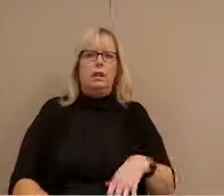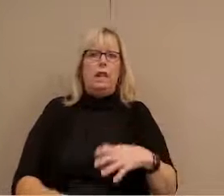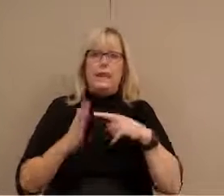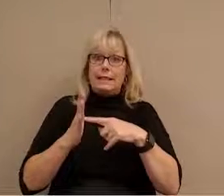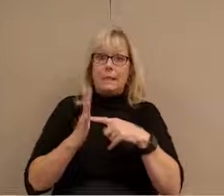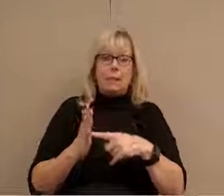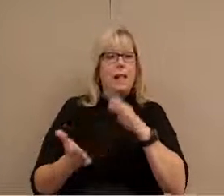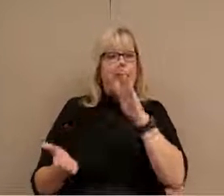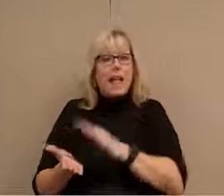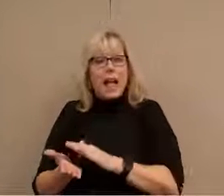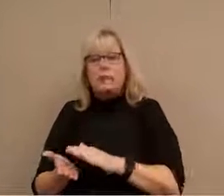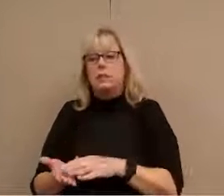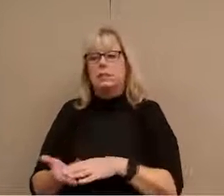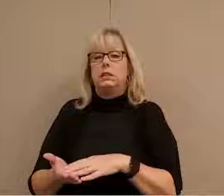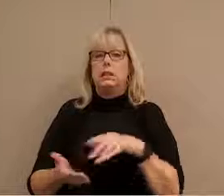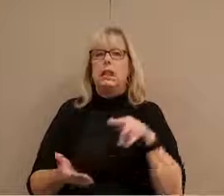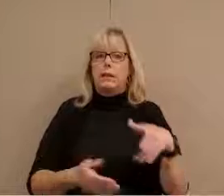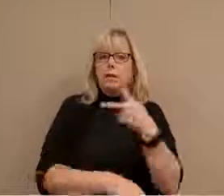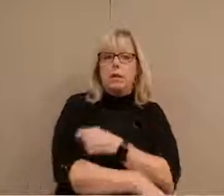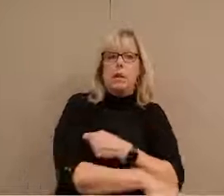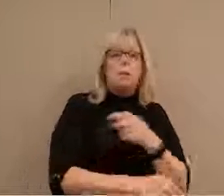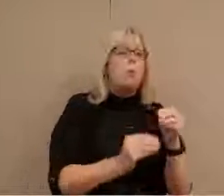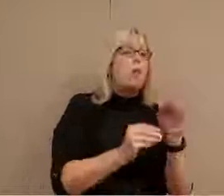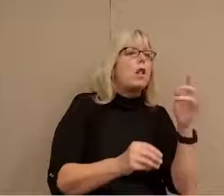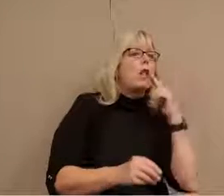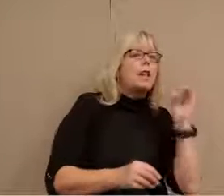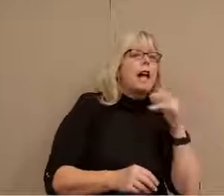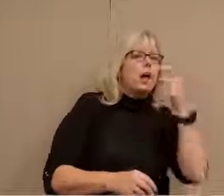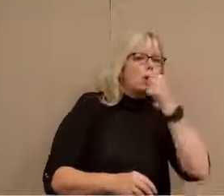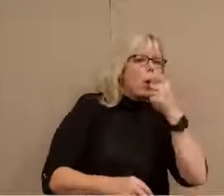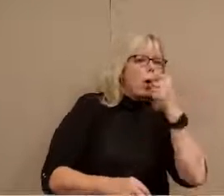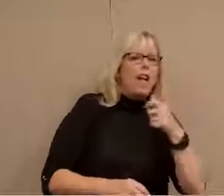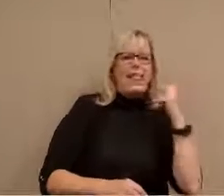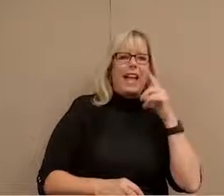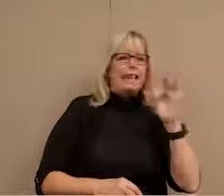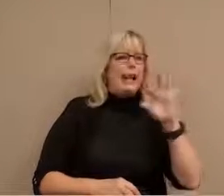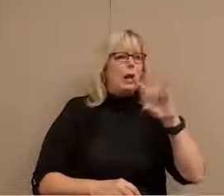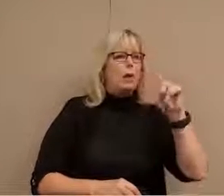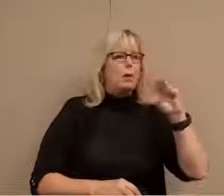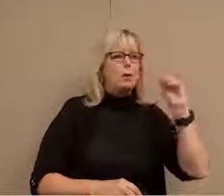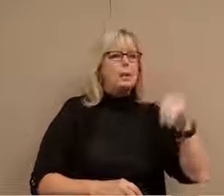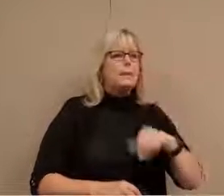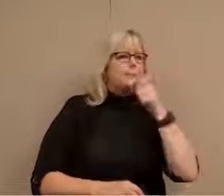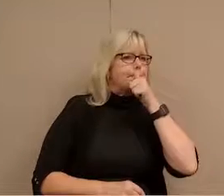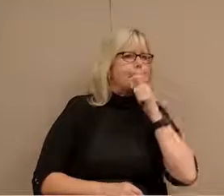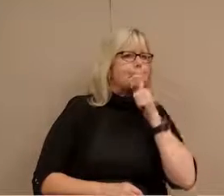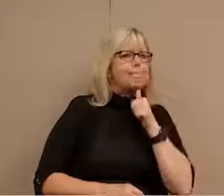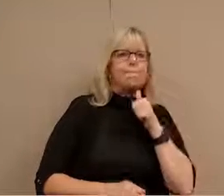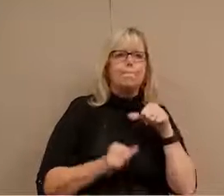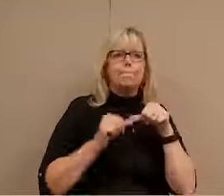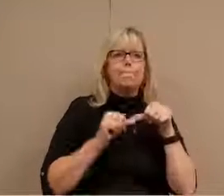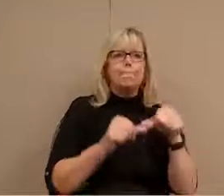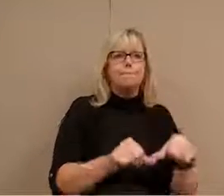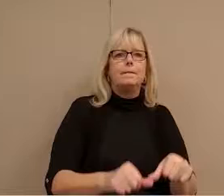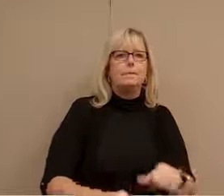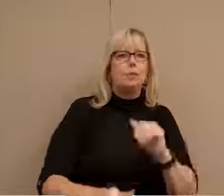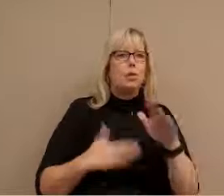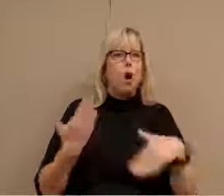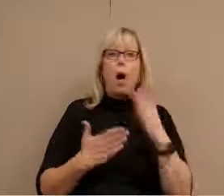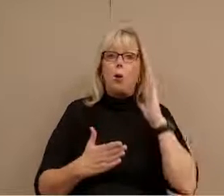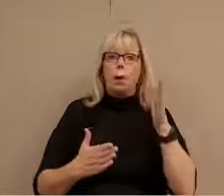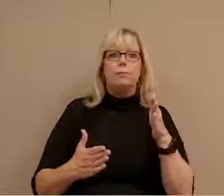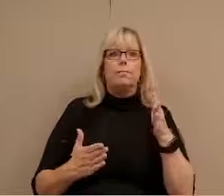symptoms are less. It's more like it could be more like a cold, things like that. I think the 91% just bears that out, quite honestly. So we're all going to meet